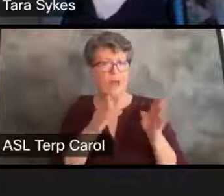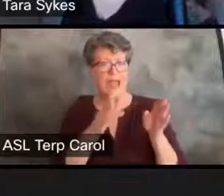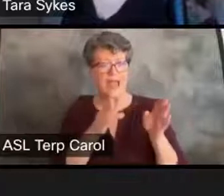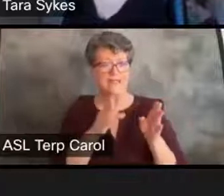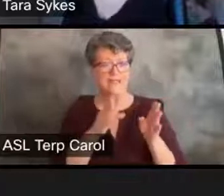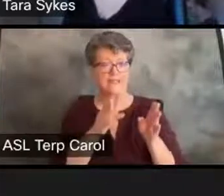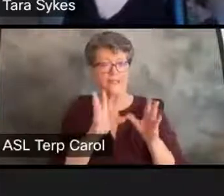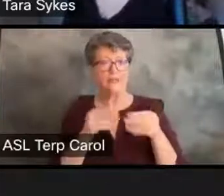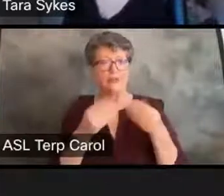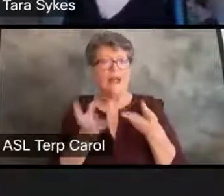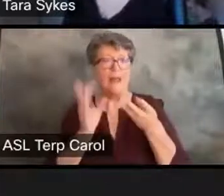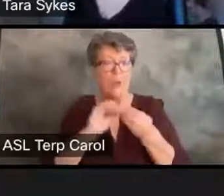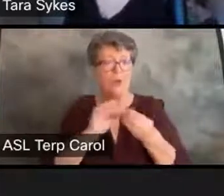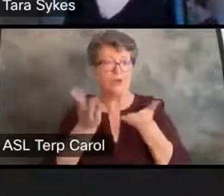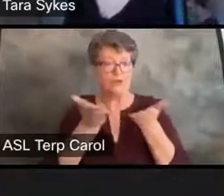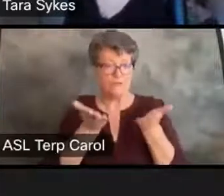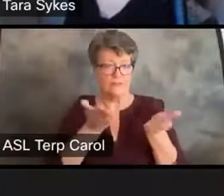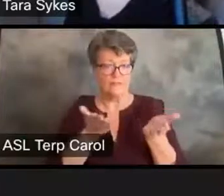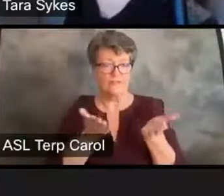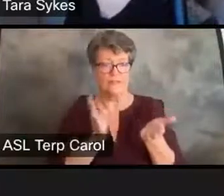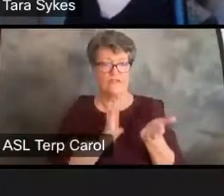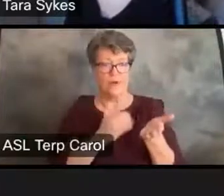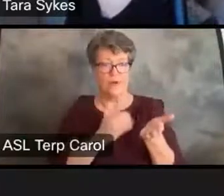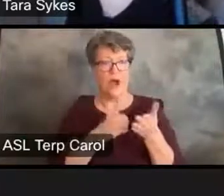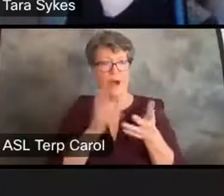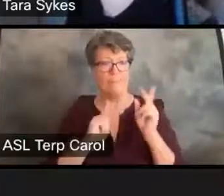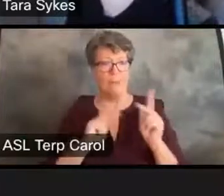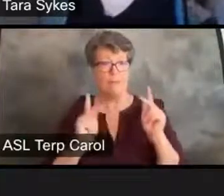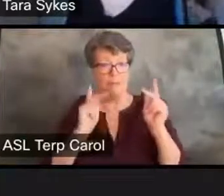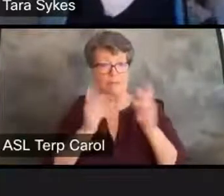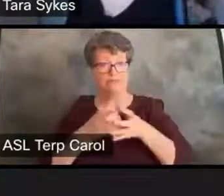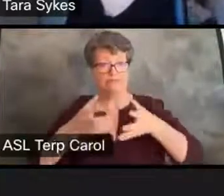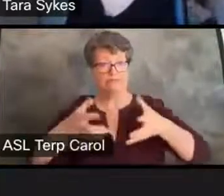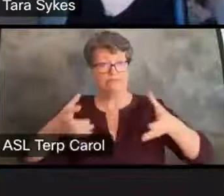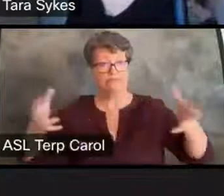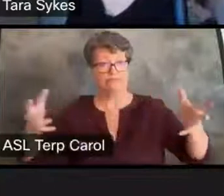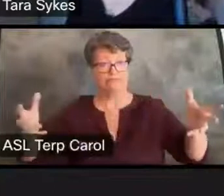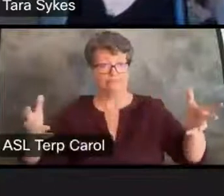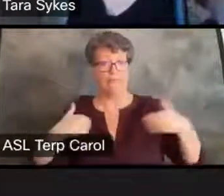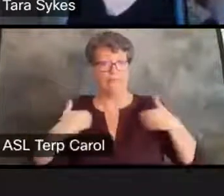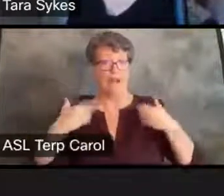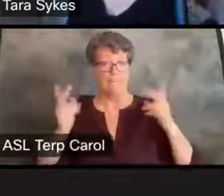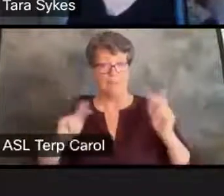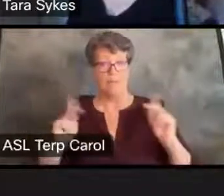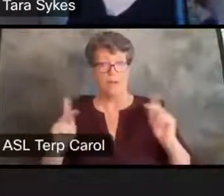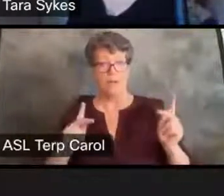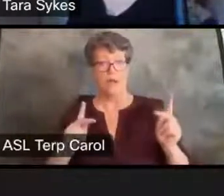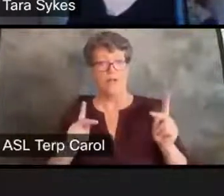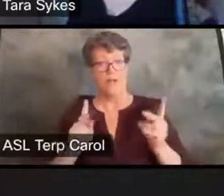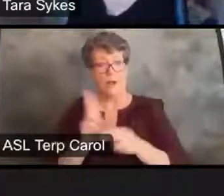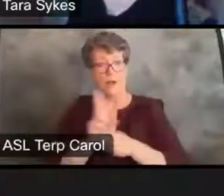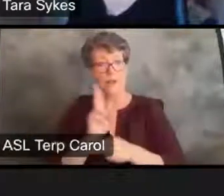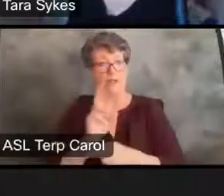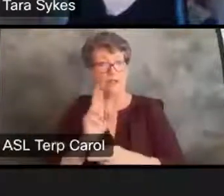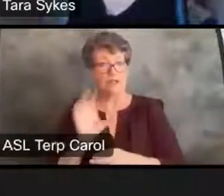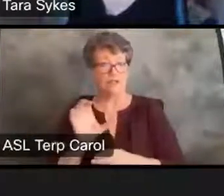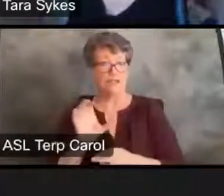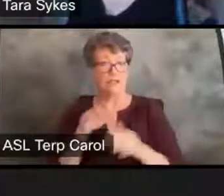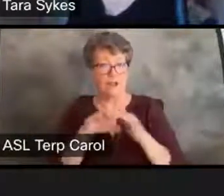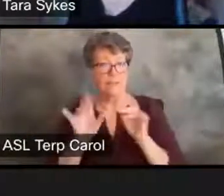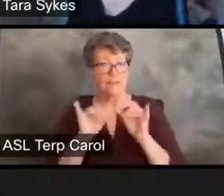our early intervention vendors looking to find ways to help, in essence, provide more services for our